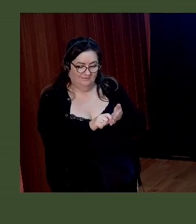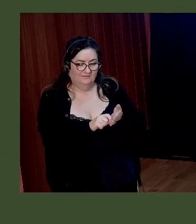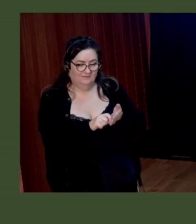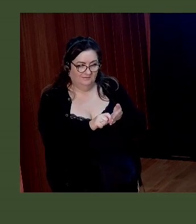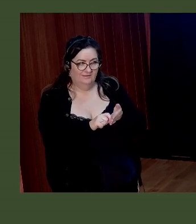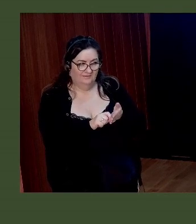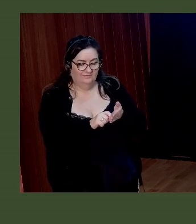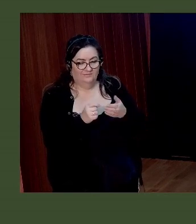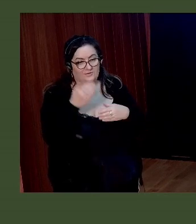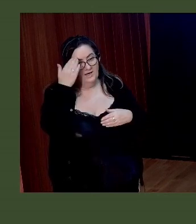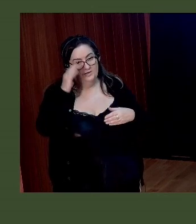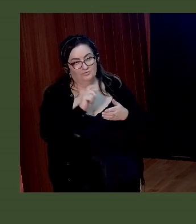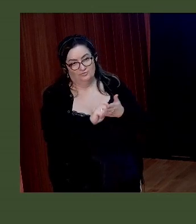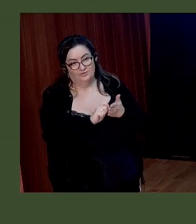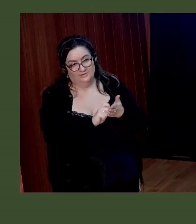for the Anglo-Irish Treaty.